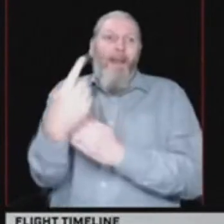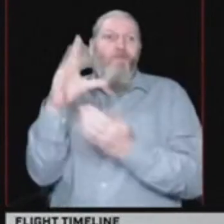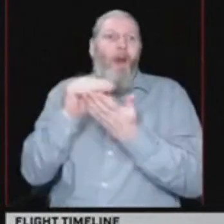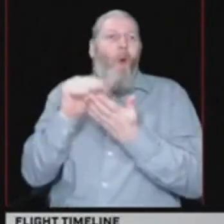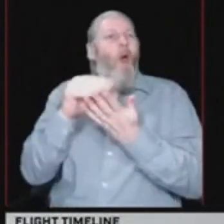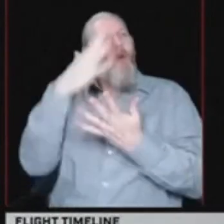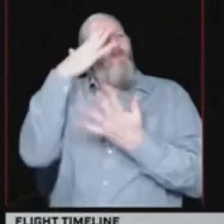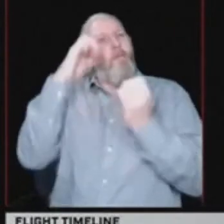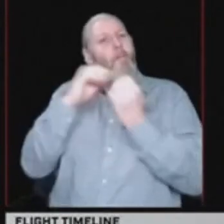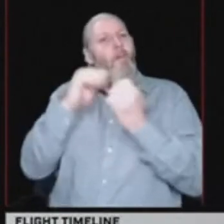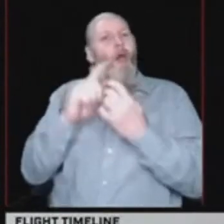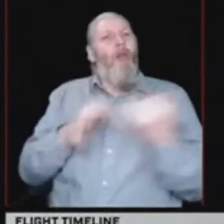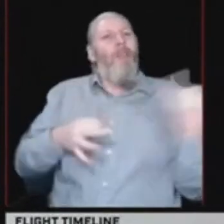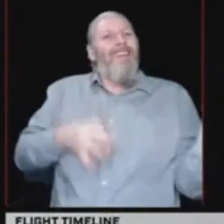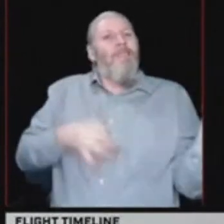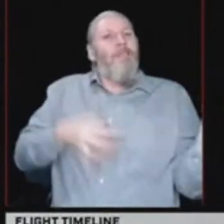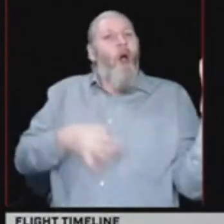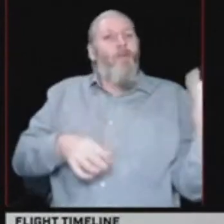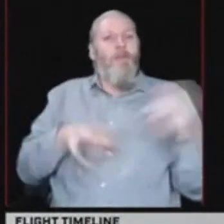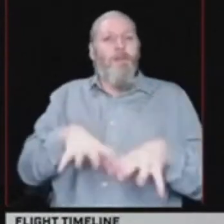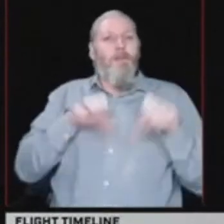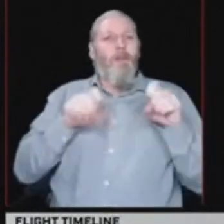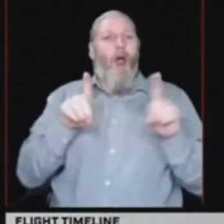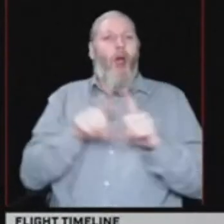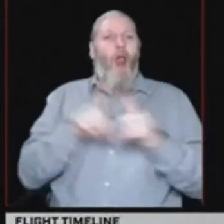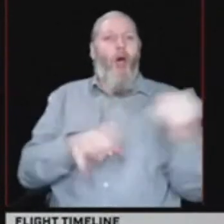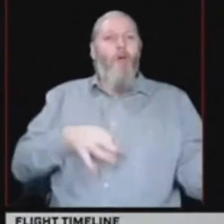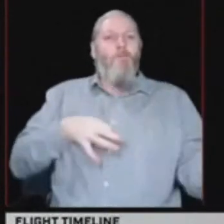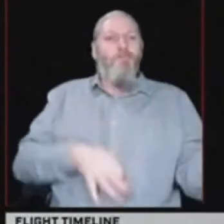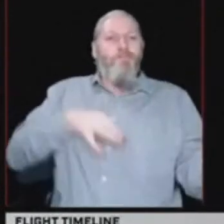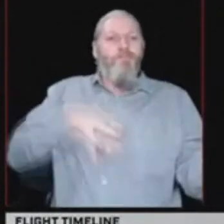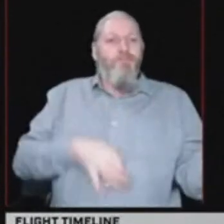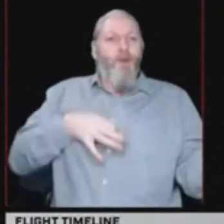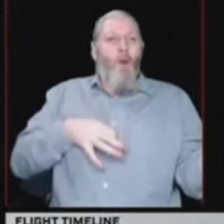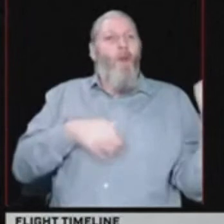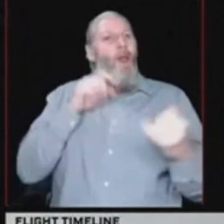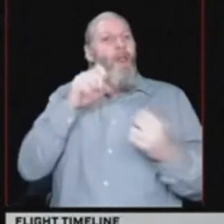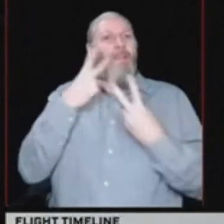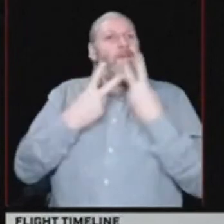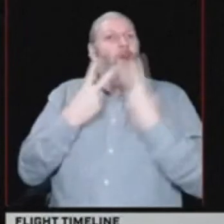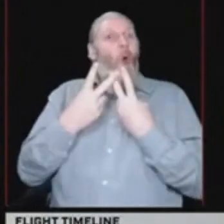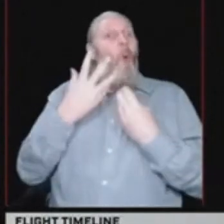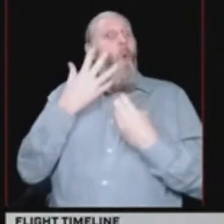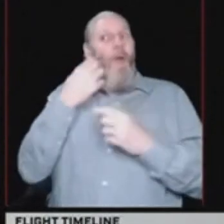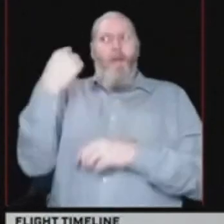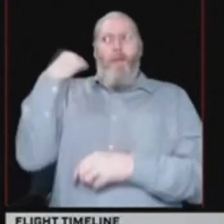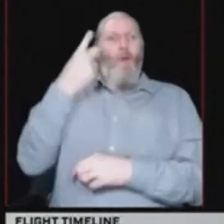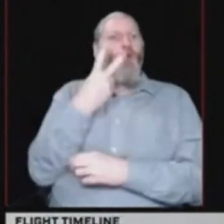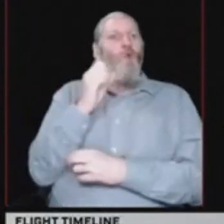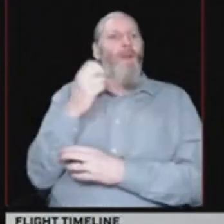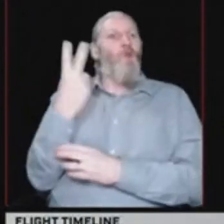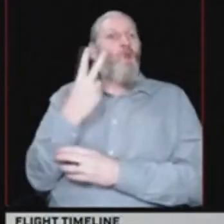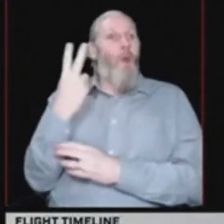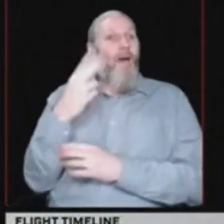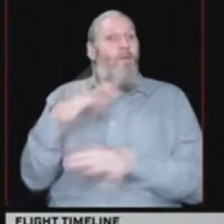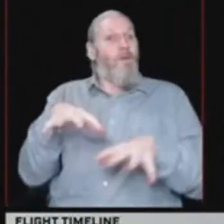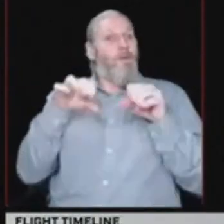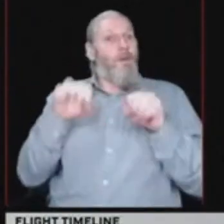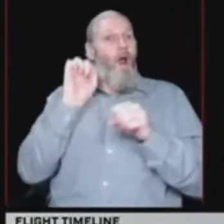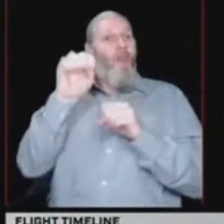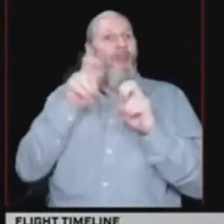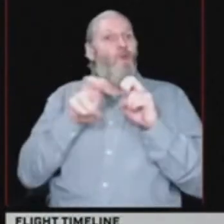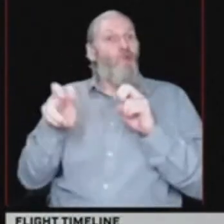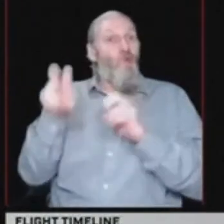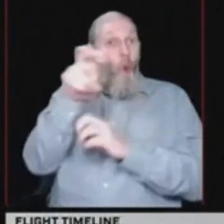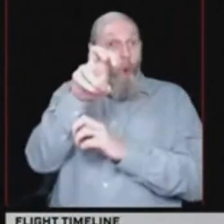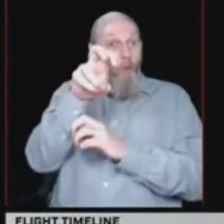kick off Start Me Up when we promoted the Stones comeback tour in 2012. A decade on, they're still